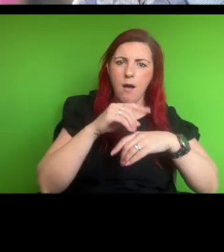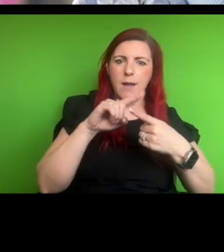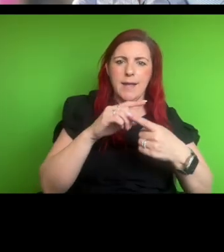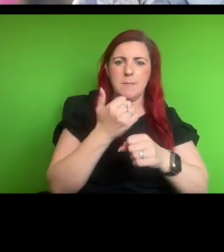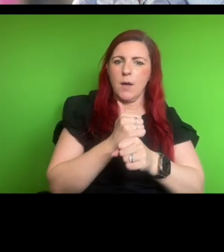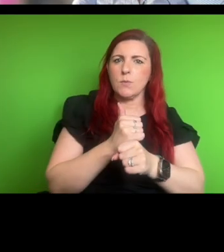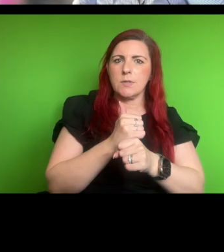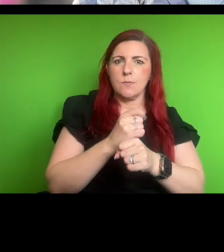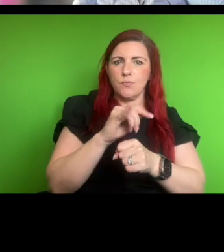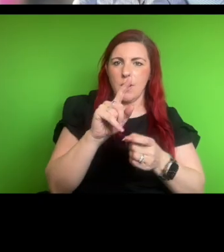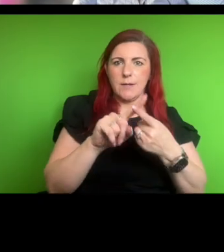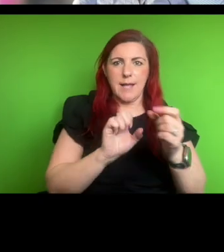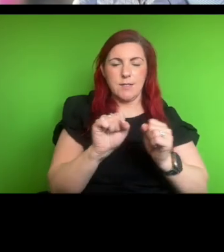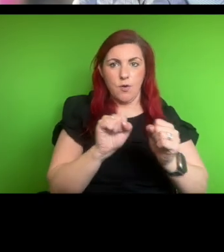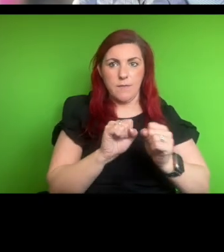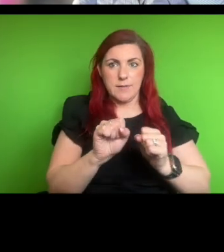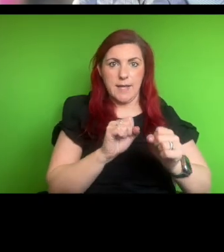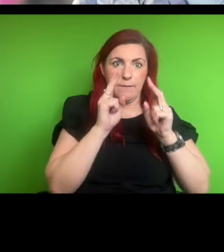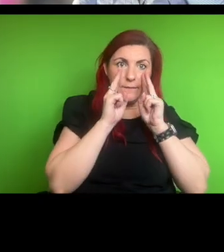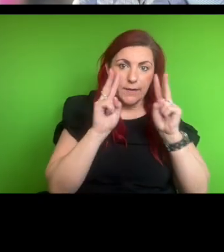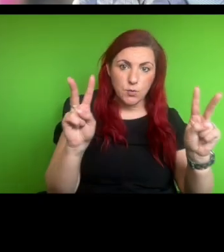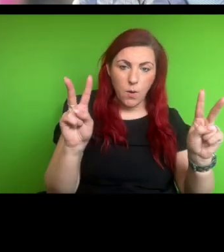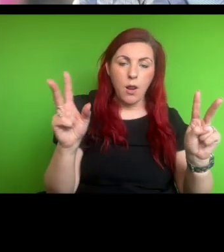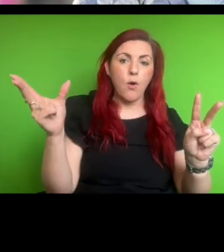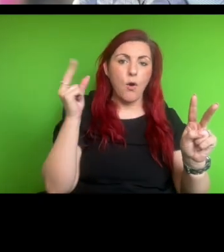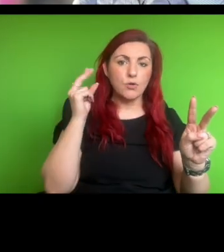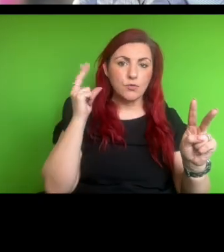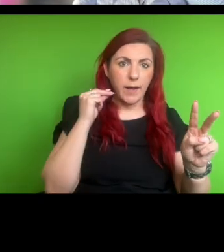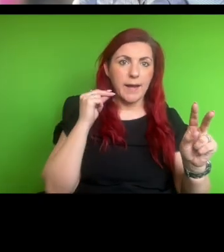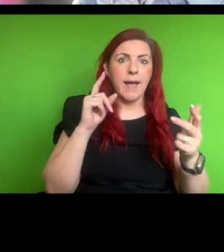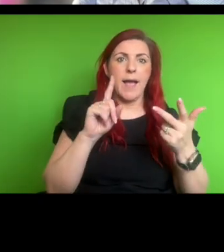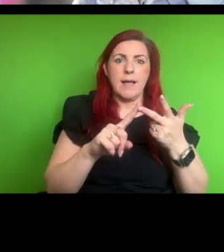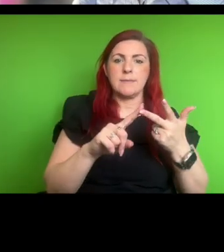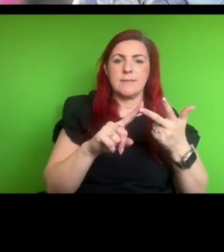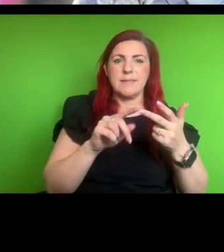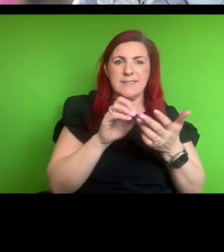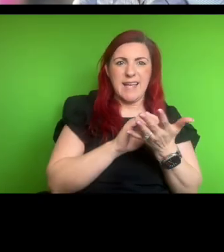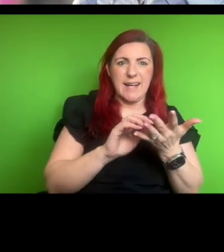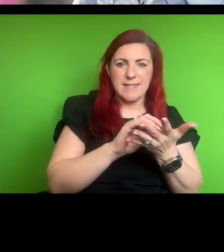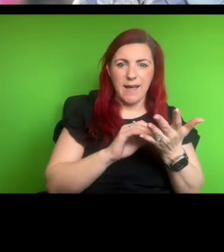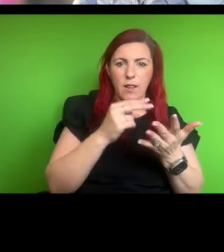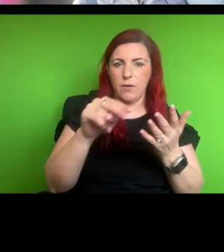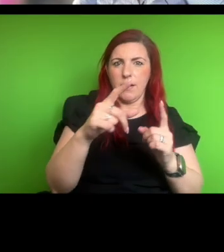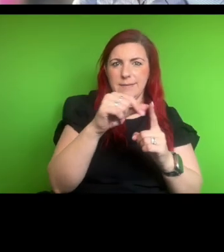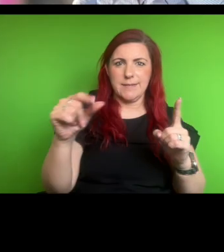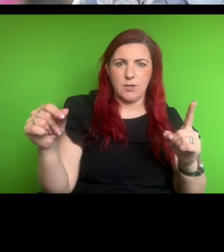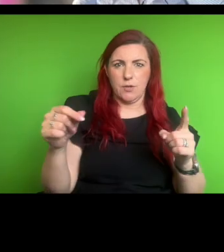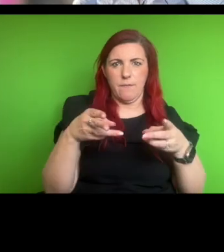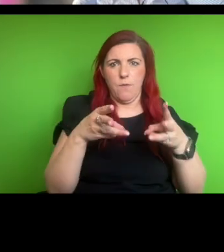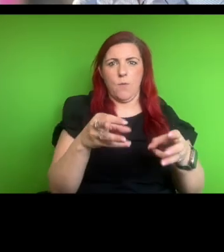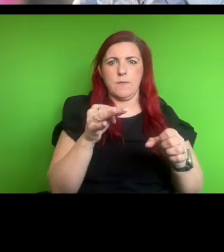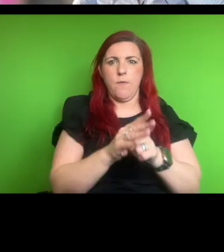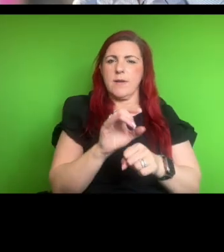in visual, auditory, and tactile non-digital forms for the sensory channels of seeing,